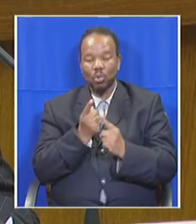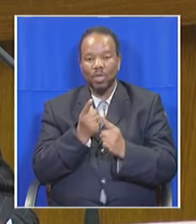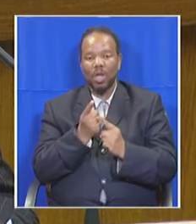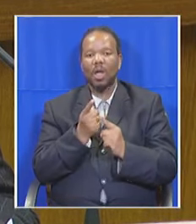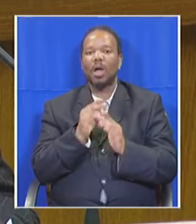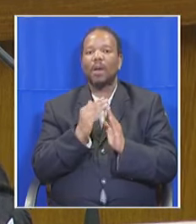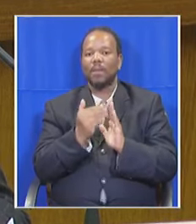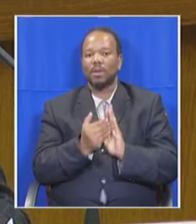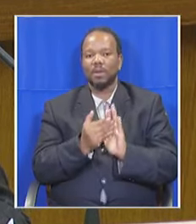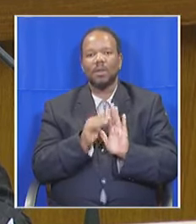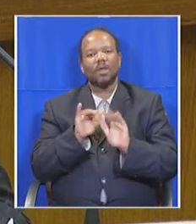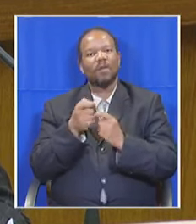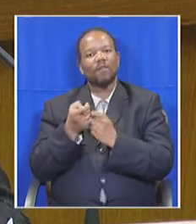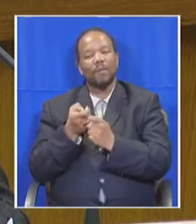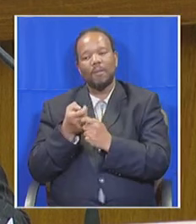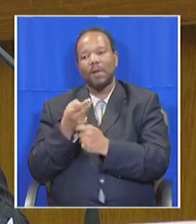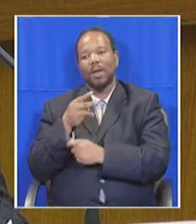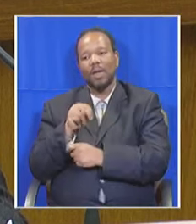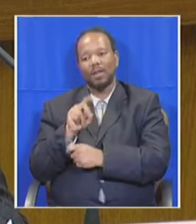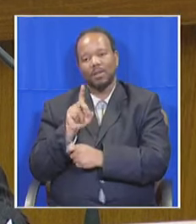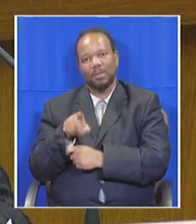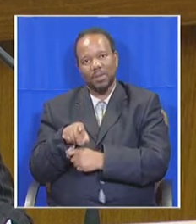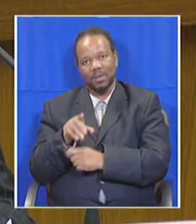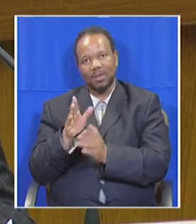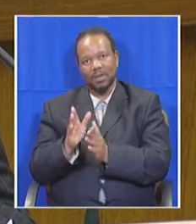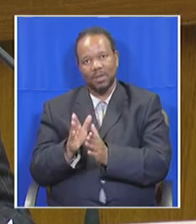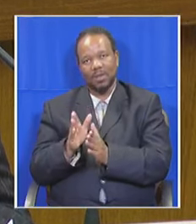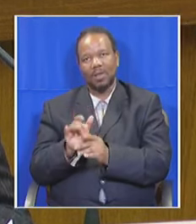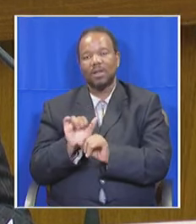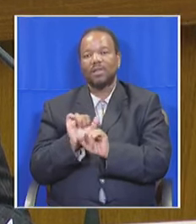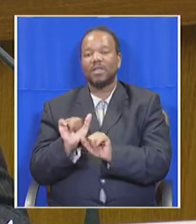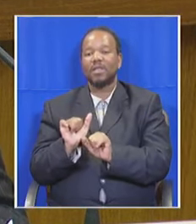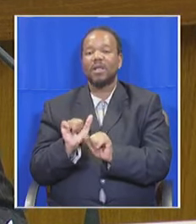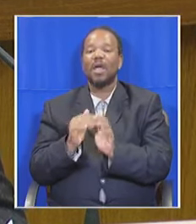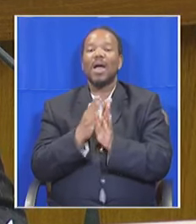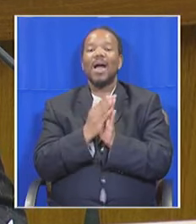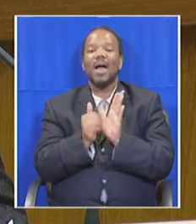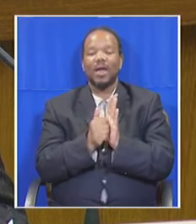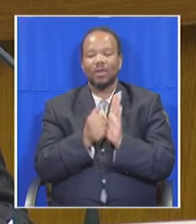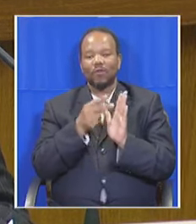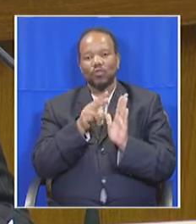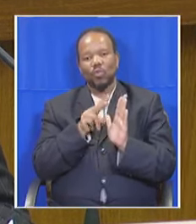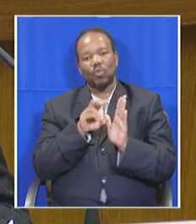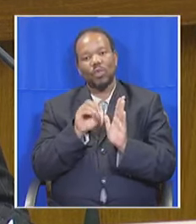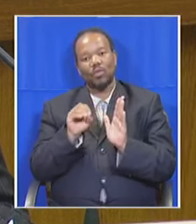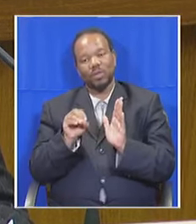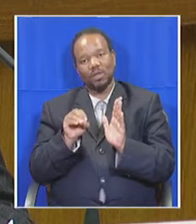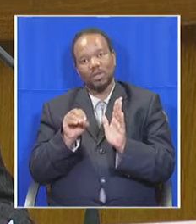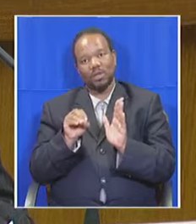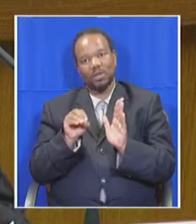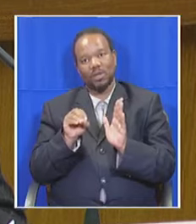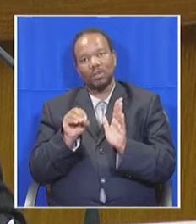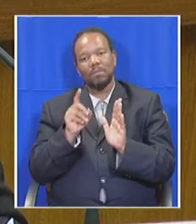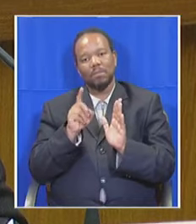NDP's recommendation that the Protected Disclosures Act of 2000 be